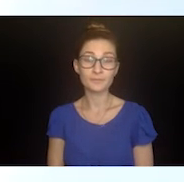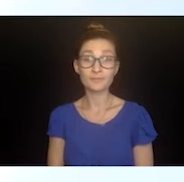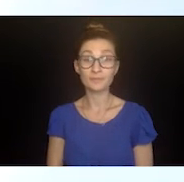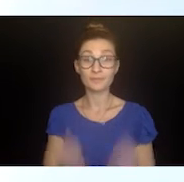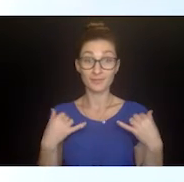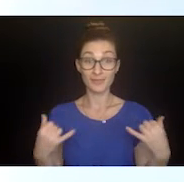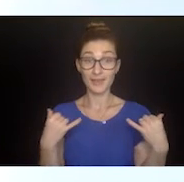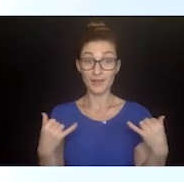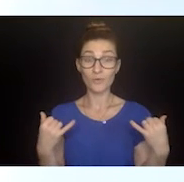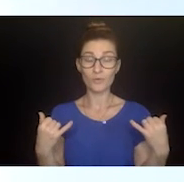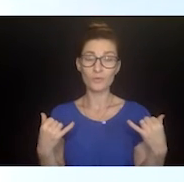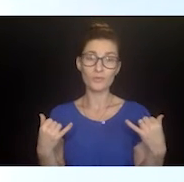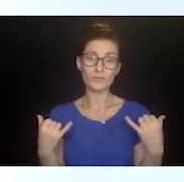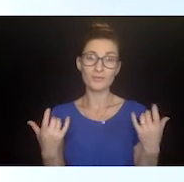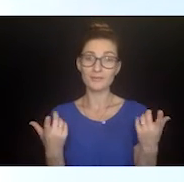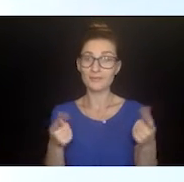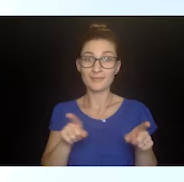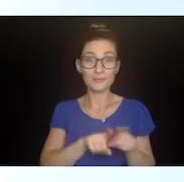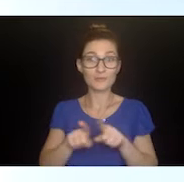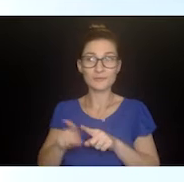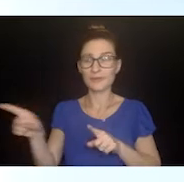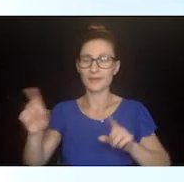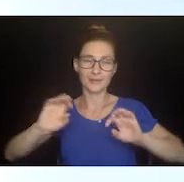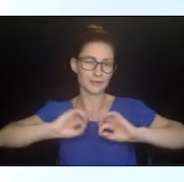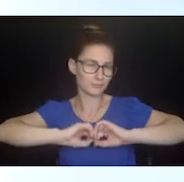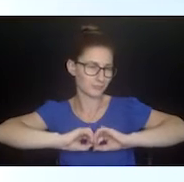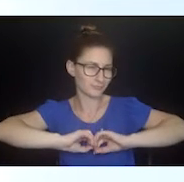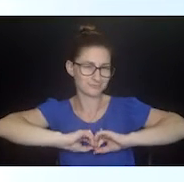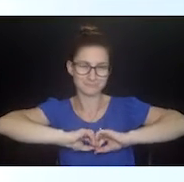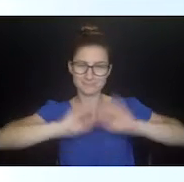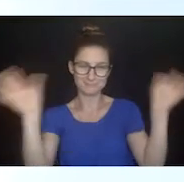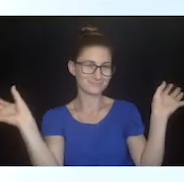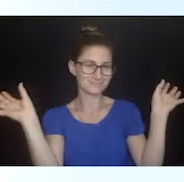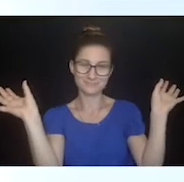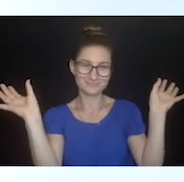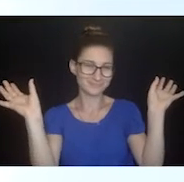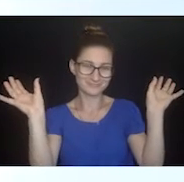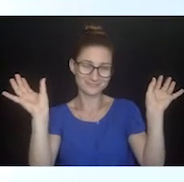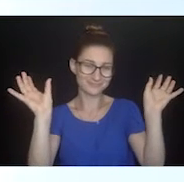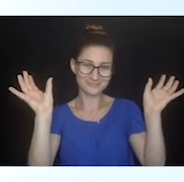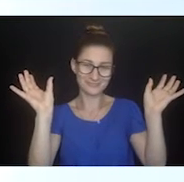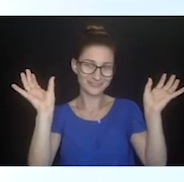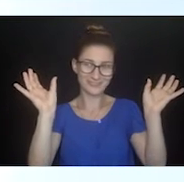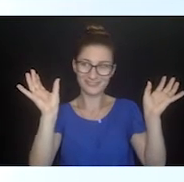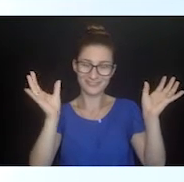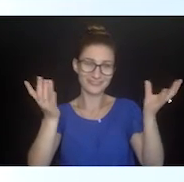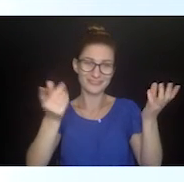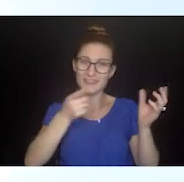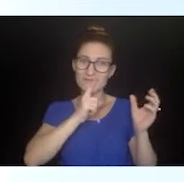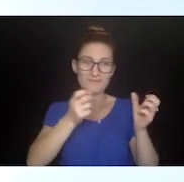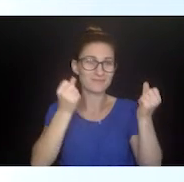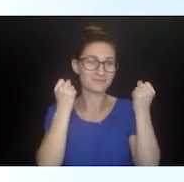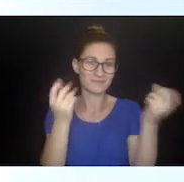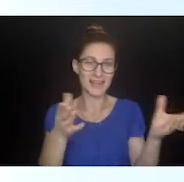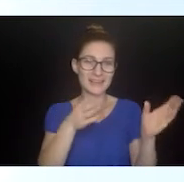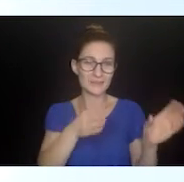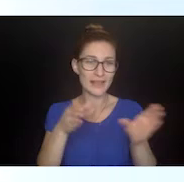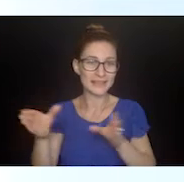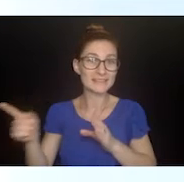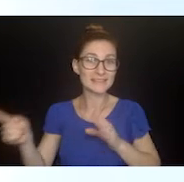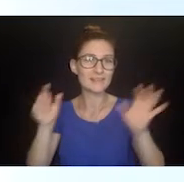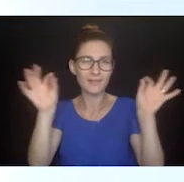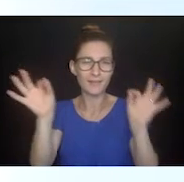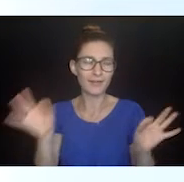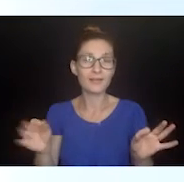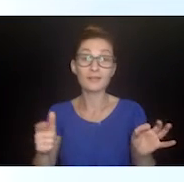And now also he's made it blatantly obvious in so many different ways that he